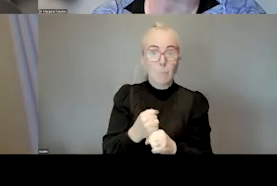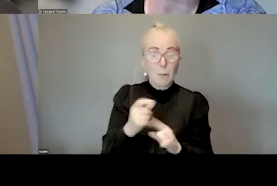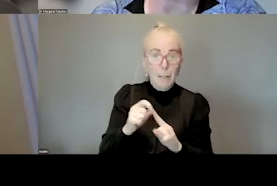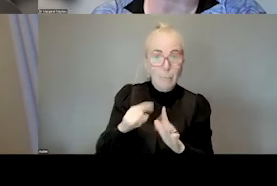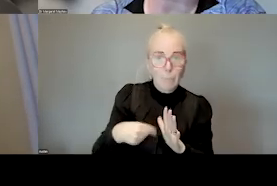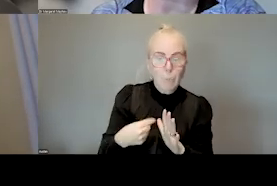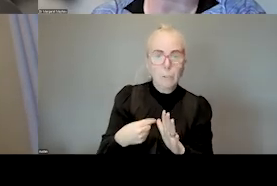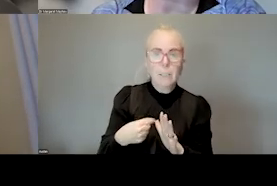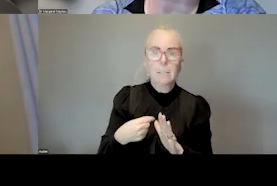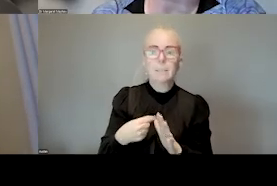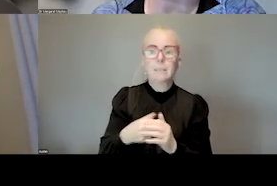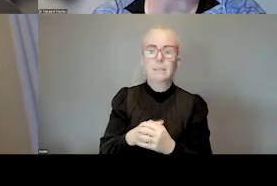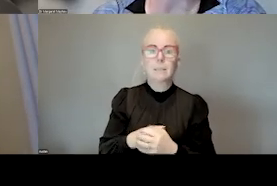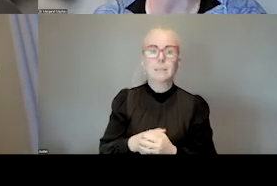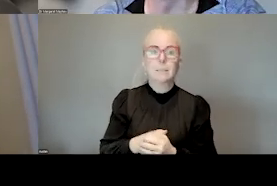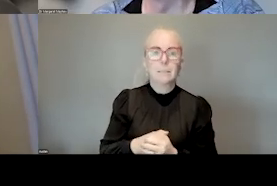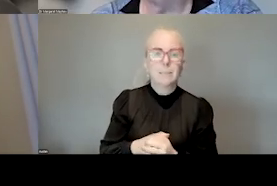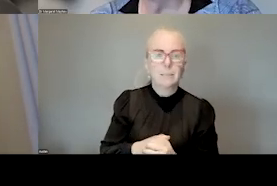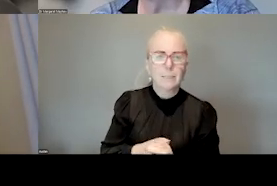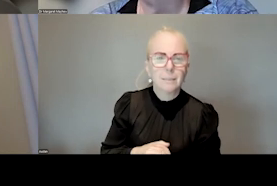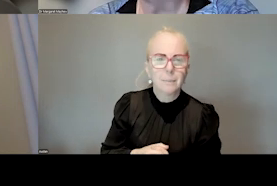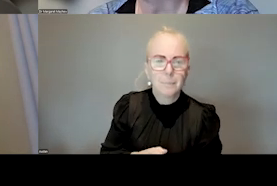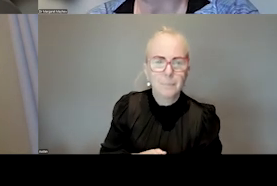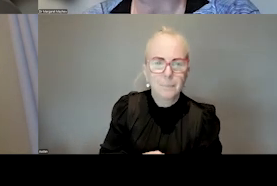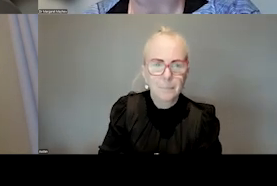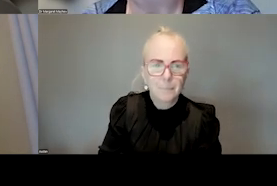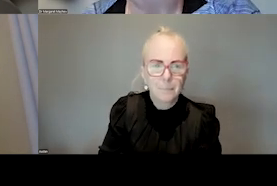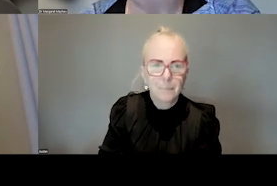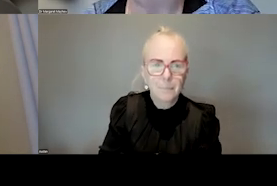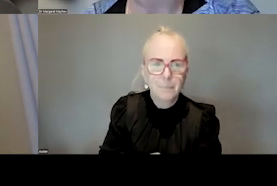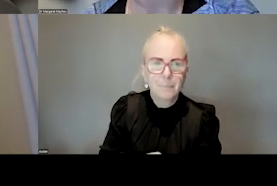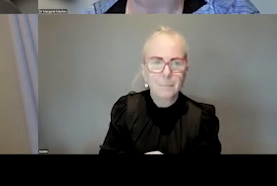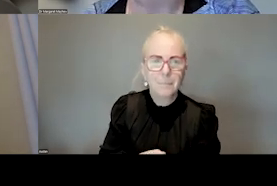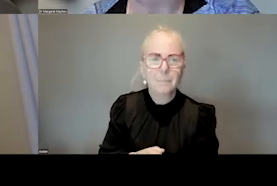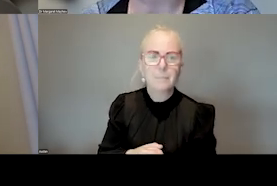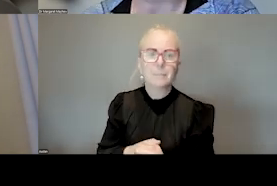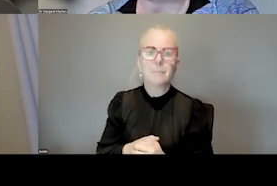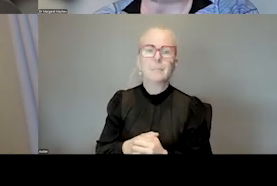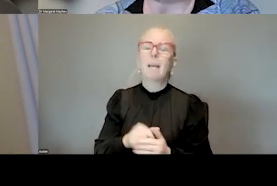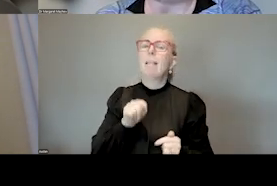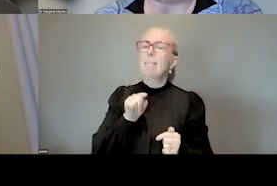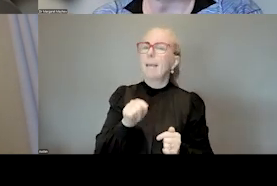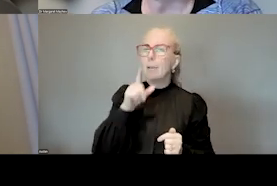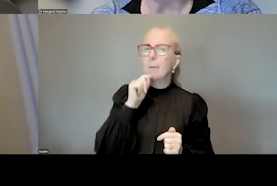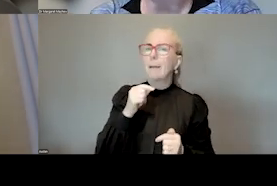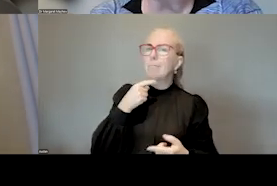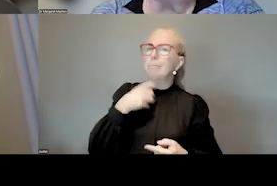in 800 characters or less, So noting, of course, that this you'll absolutely be able to describe more detail later. So yep. So I think